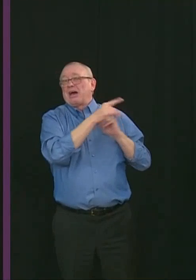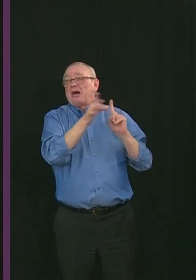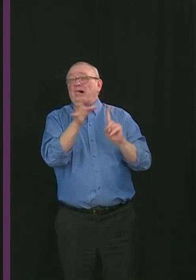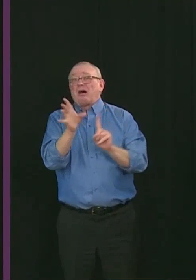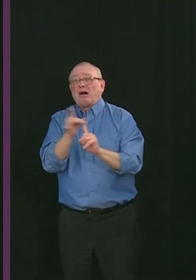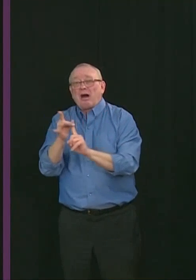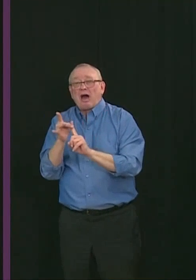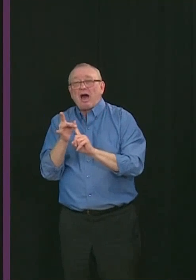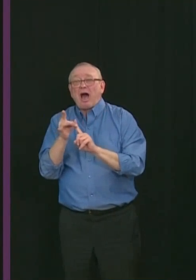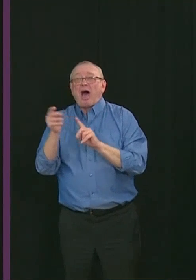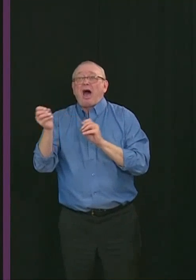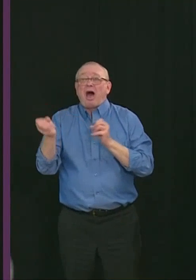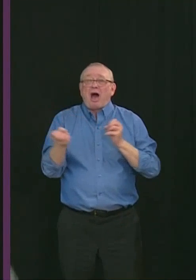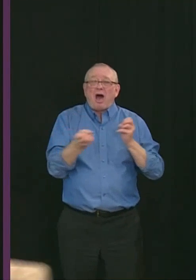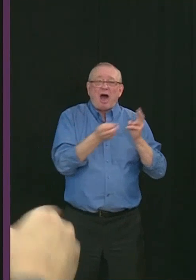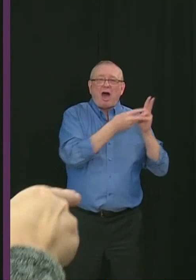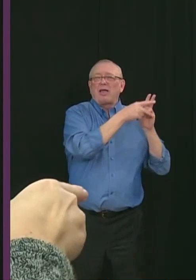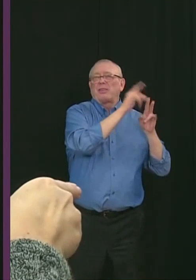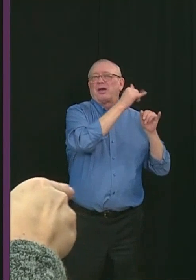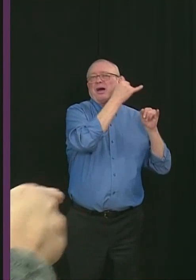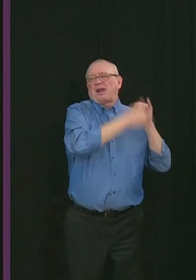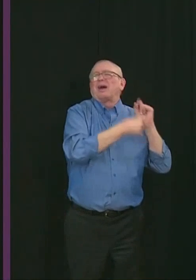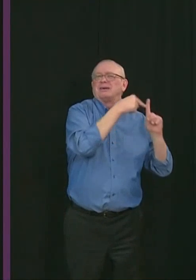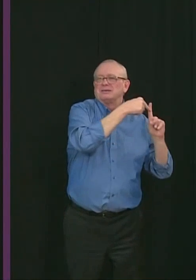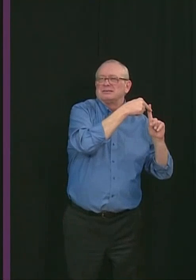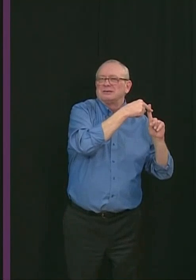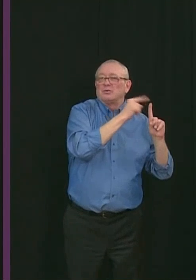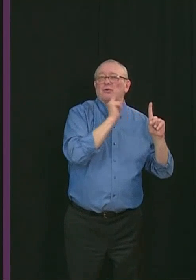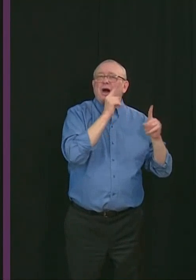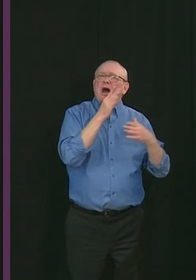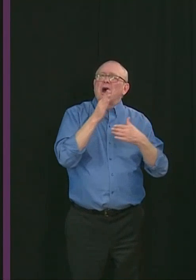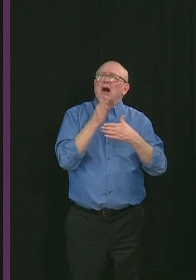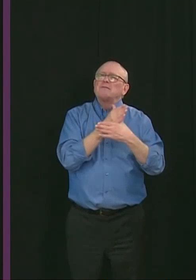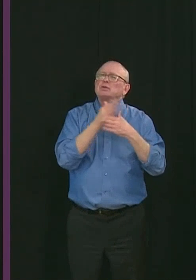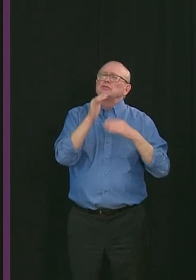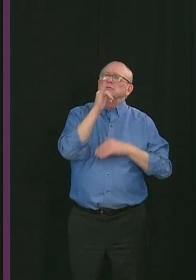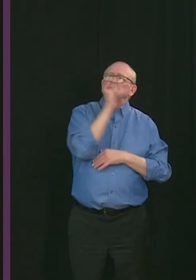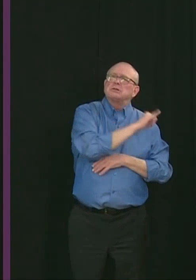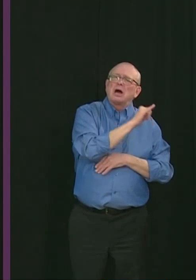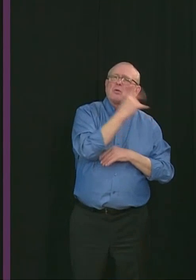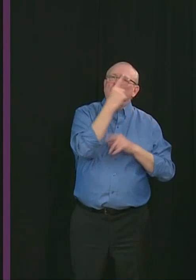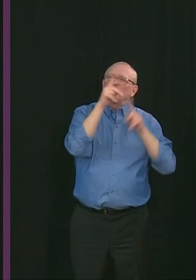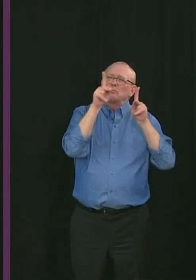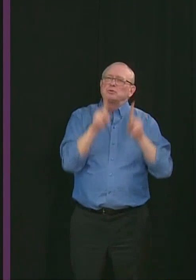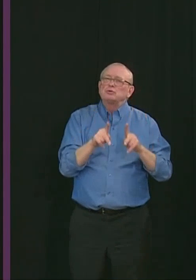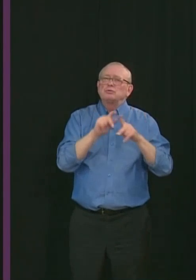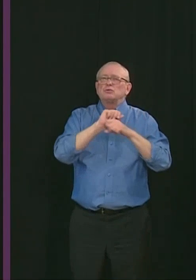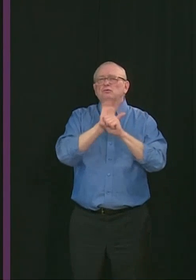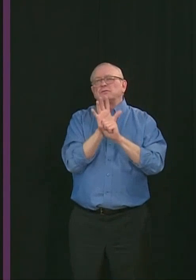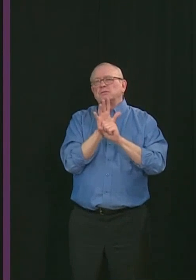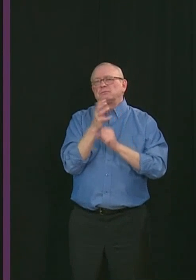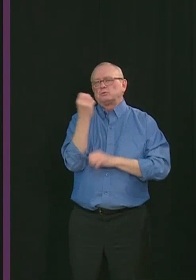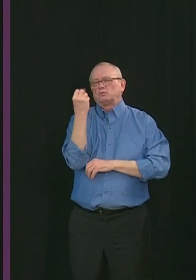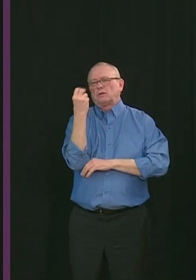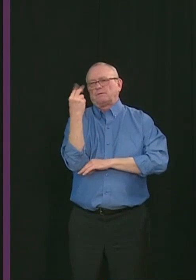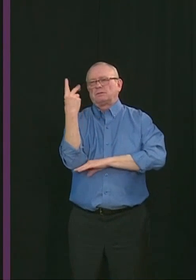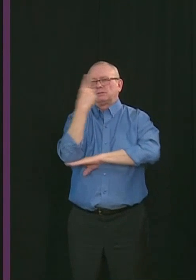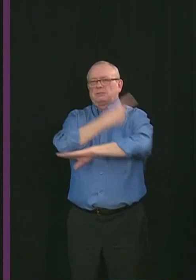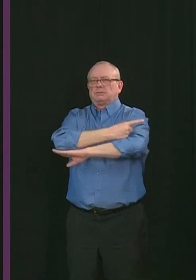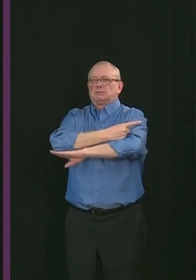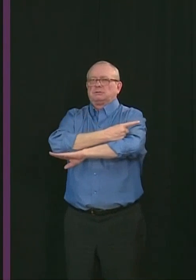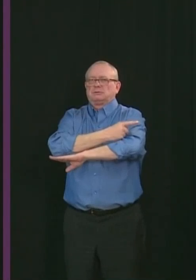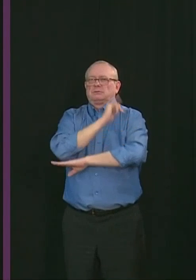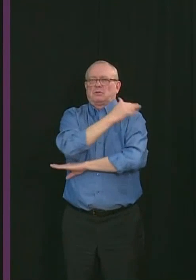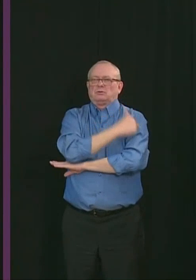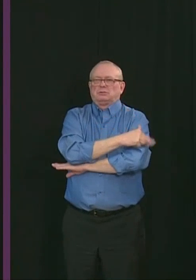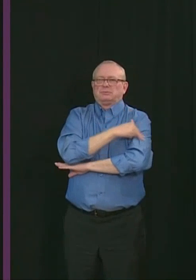due to COVID-19 have an average stay of 12 days. This can be even longer for the sickest patients who